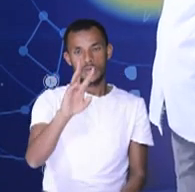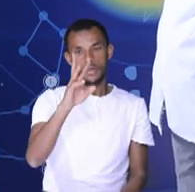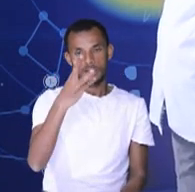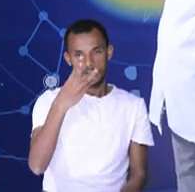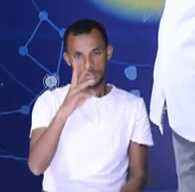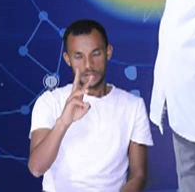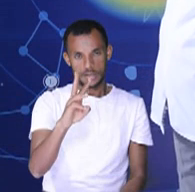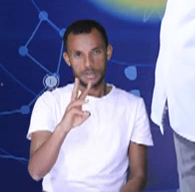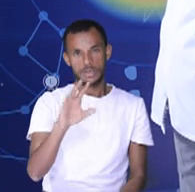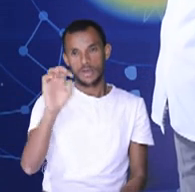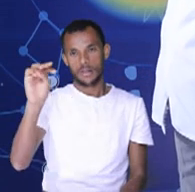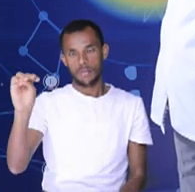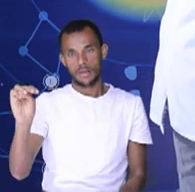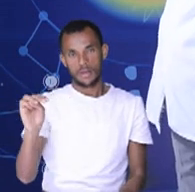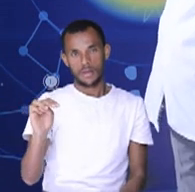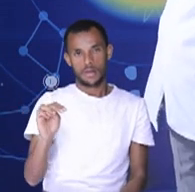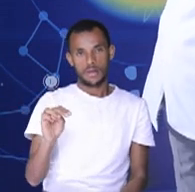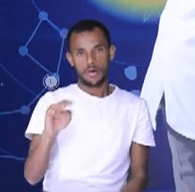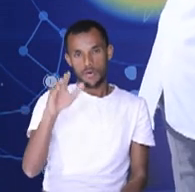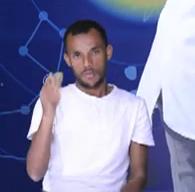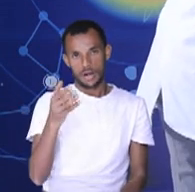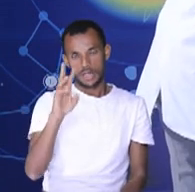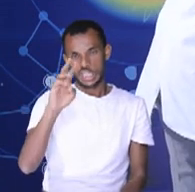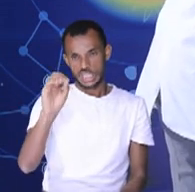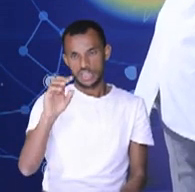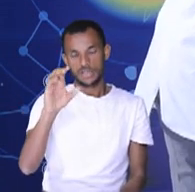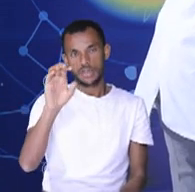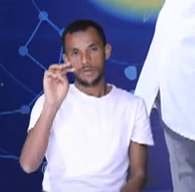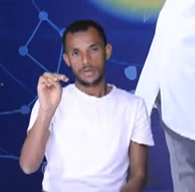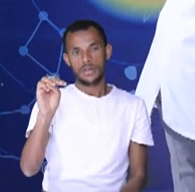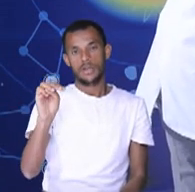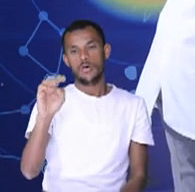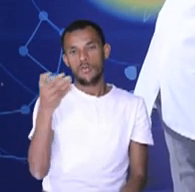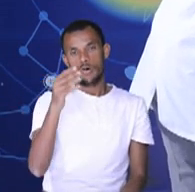60 centimeter square, then over 4 centimeter.